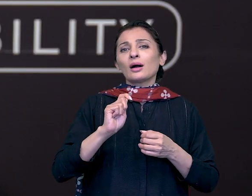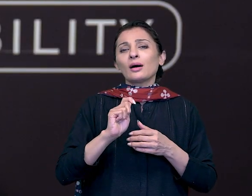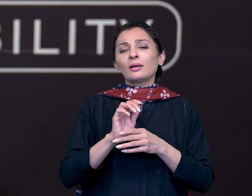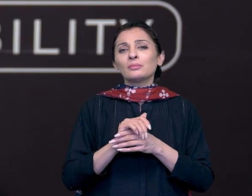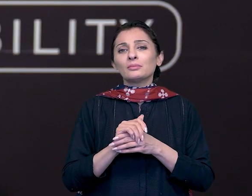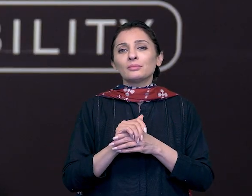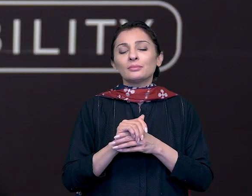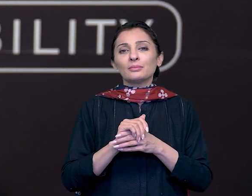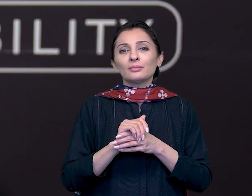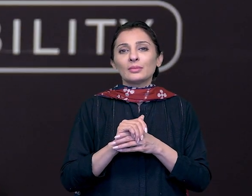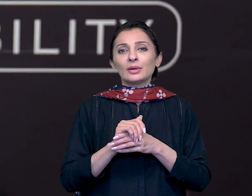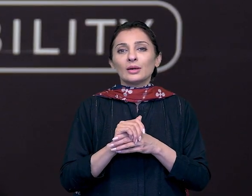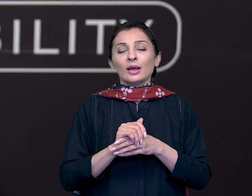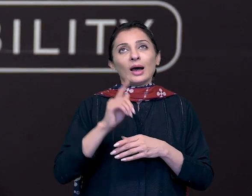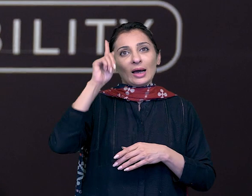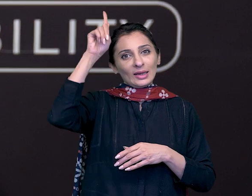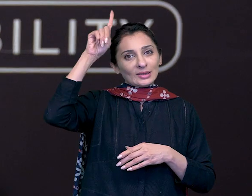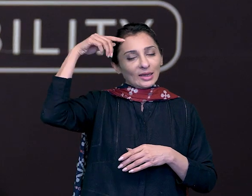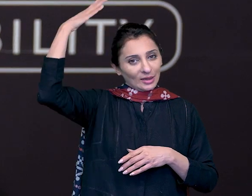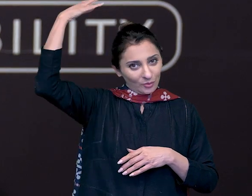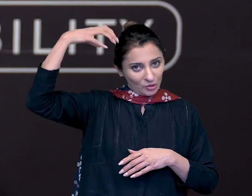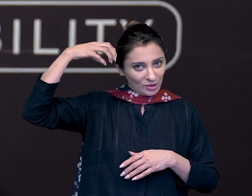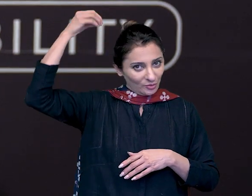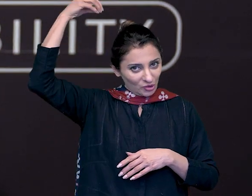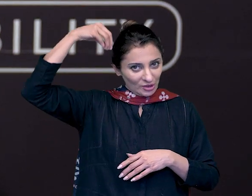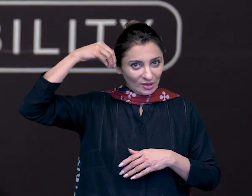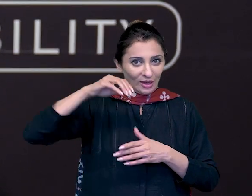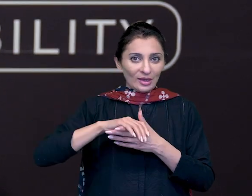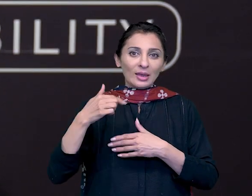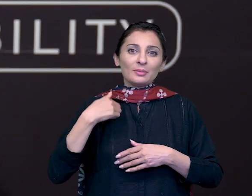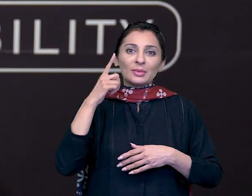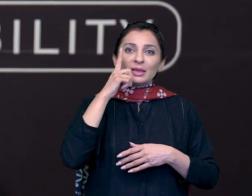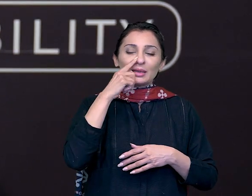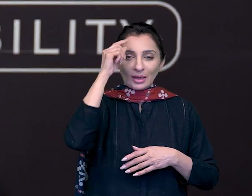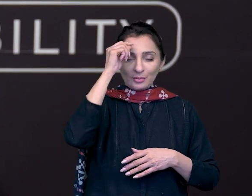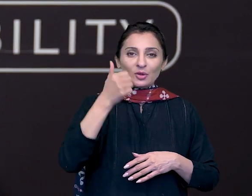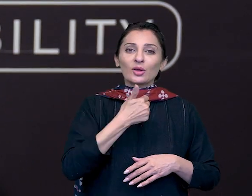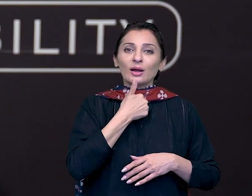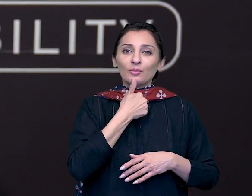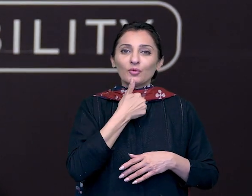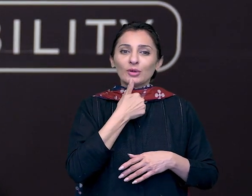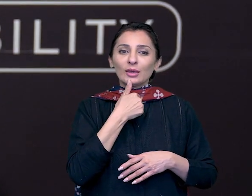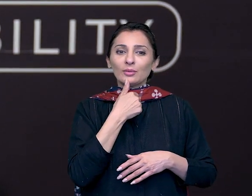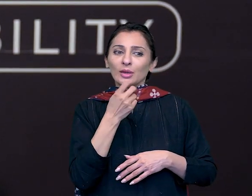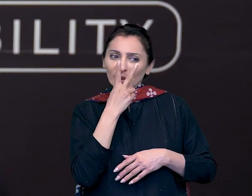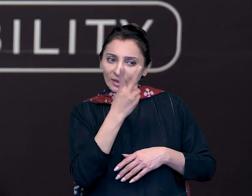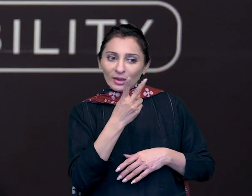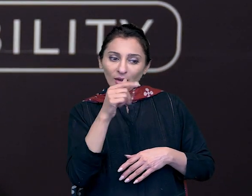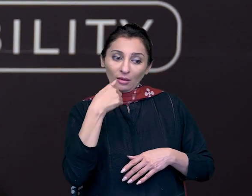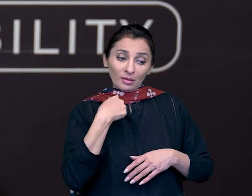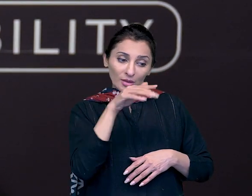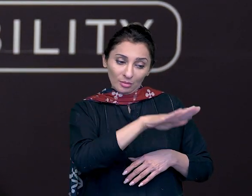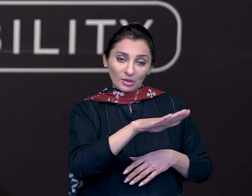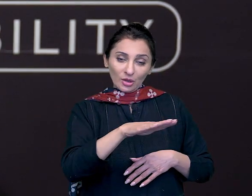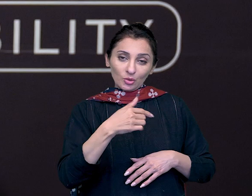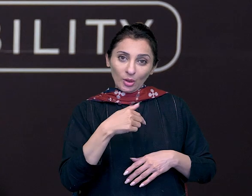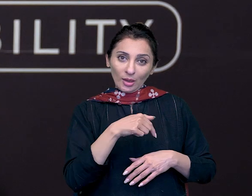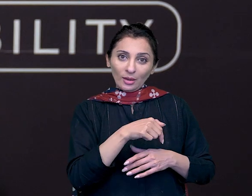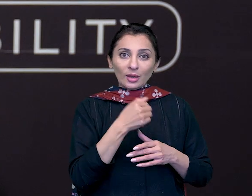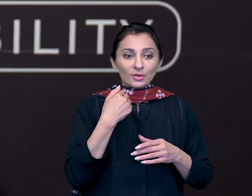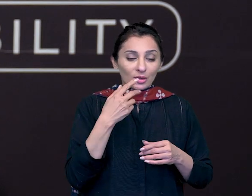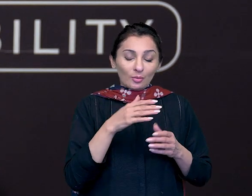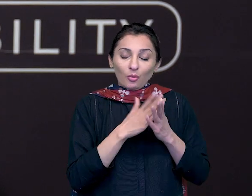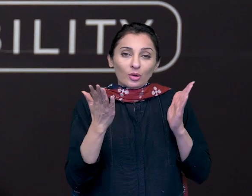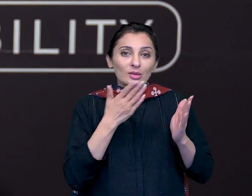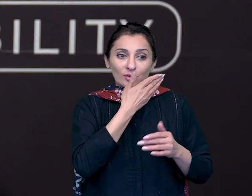say, was definitely God gifted. My parents have always noticed I took an interest in art, and from a very early age,